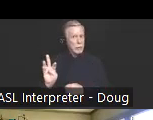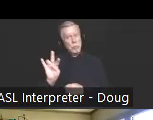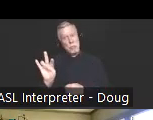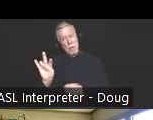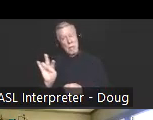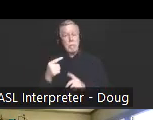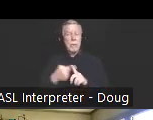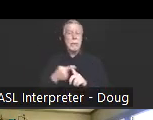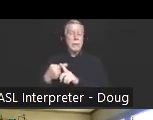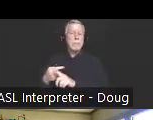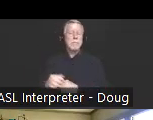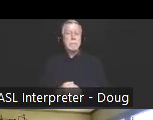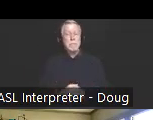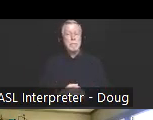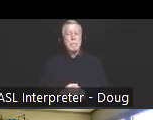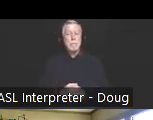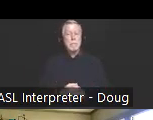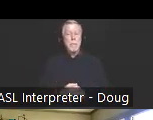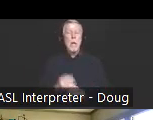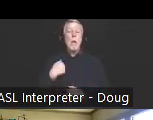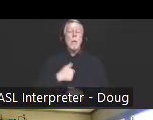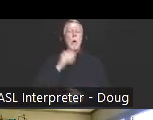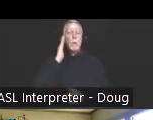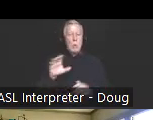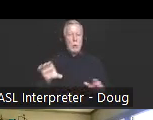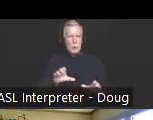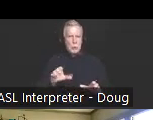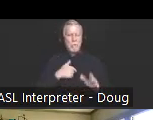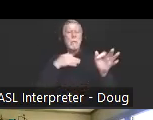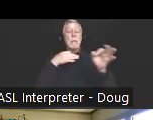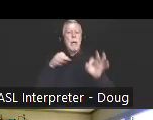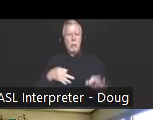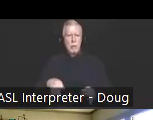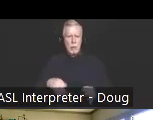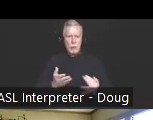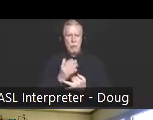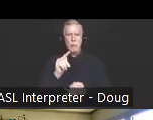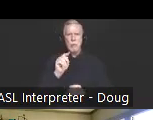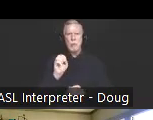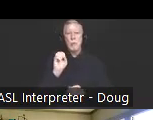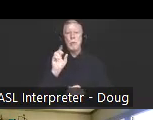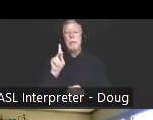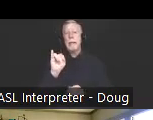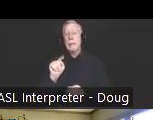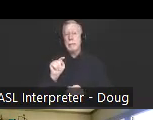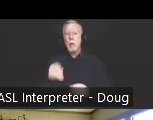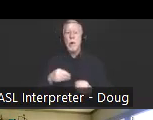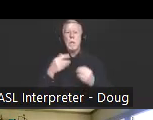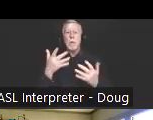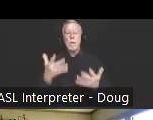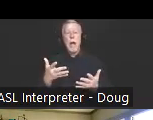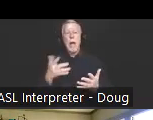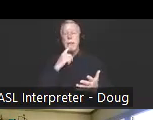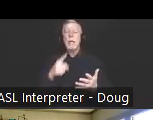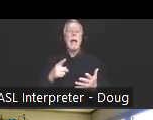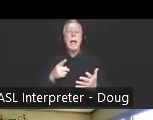months. What we're going to do is I'm going to run through the tool kit, kind of providing an overview, and